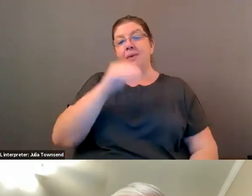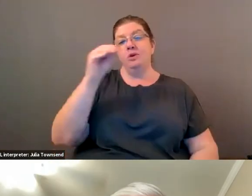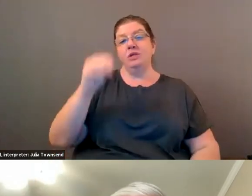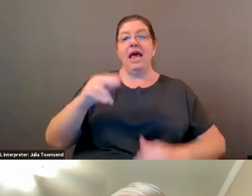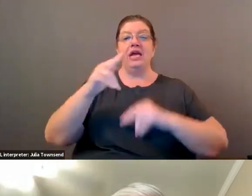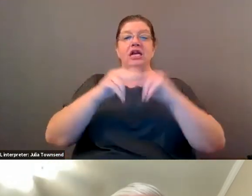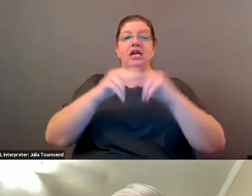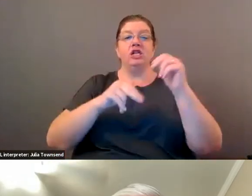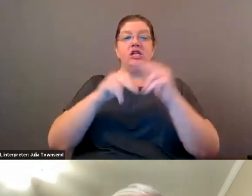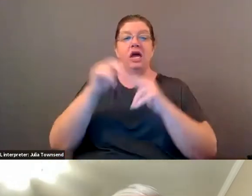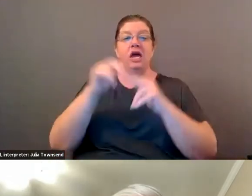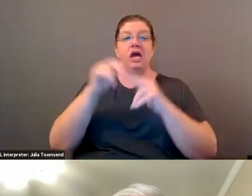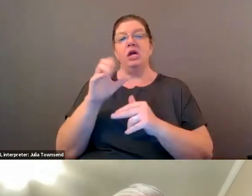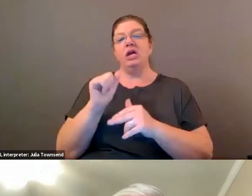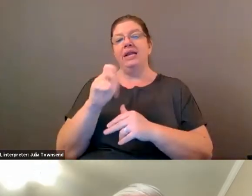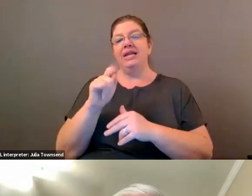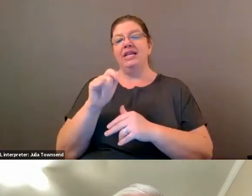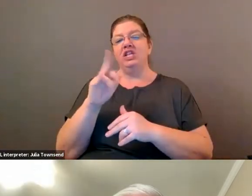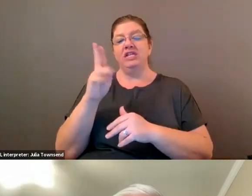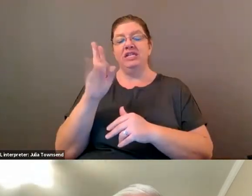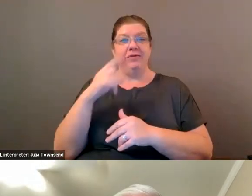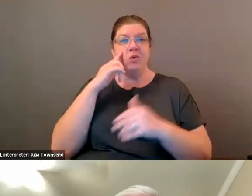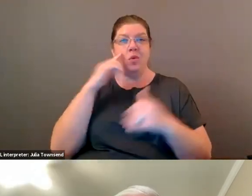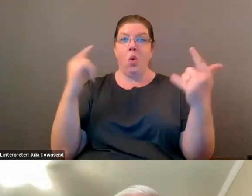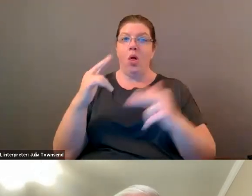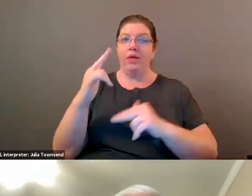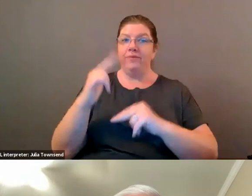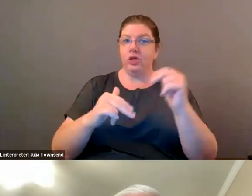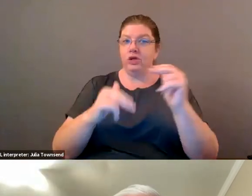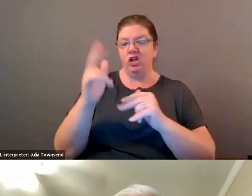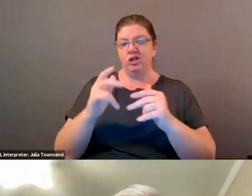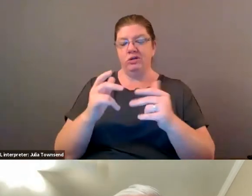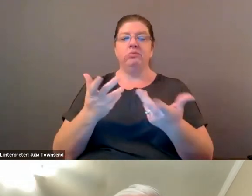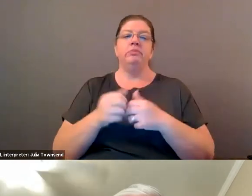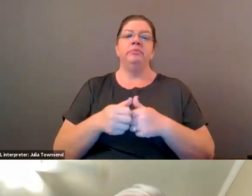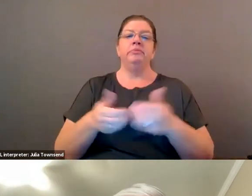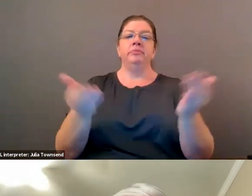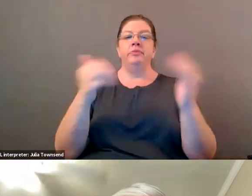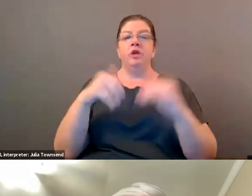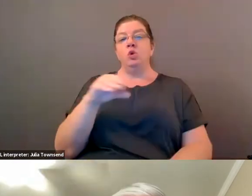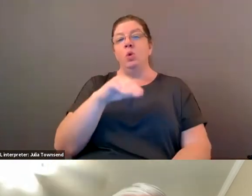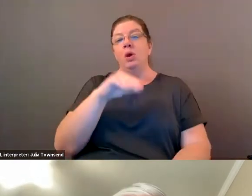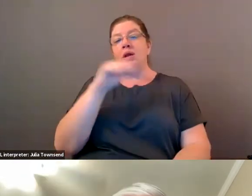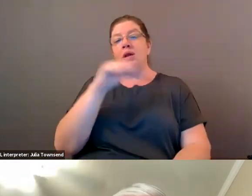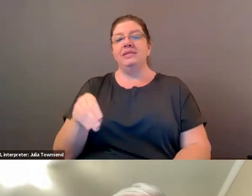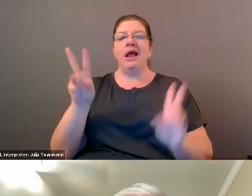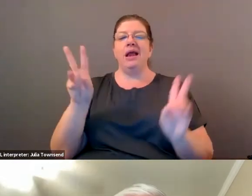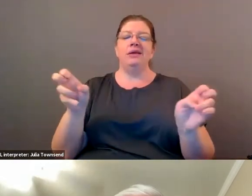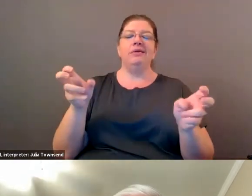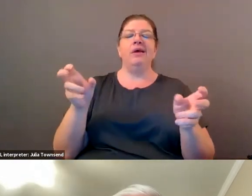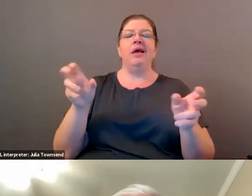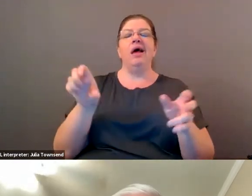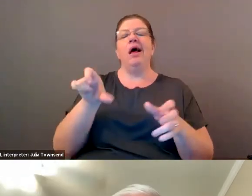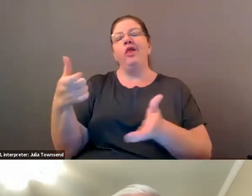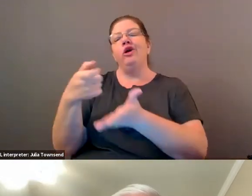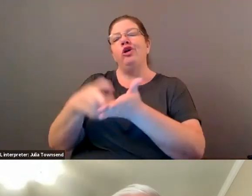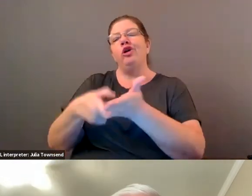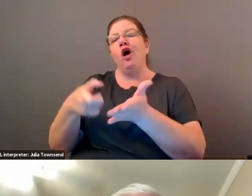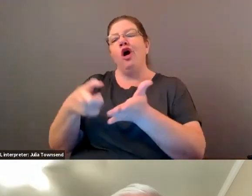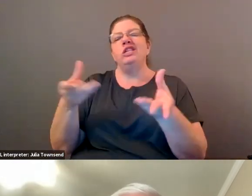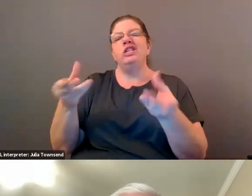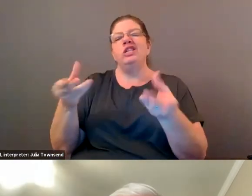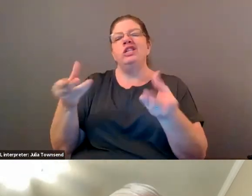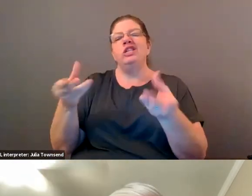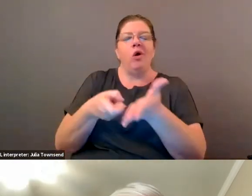construction contingency, which we have on all of our construction projects. And then we have our 20% soft costs, which are very typical. And those cover